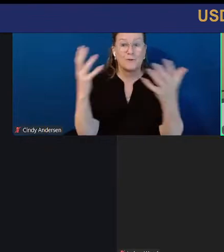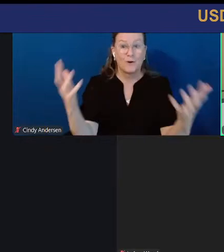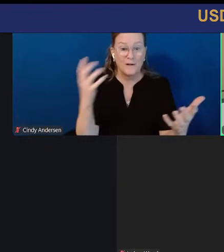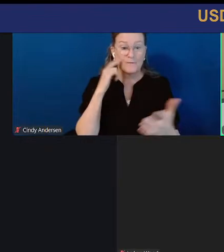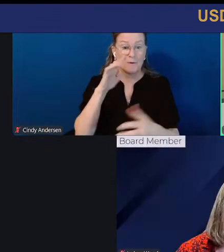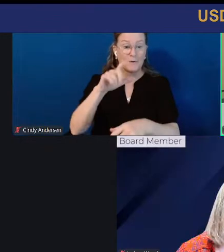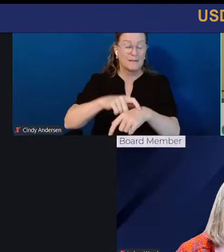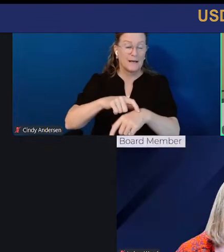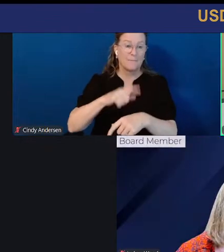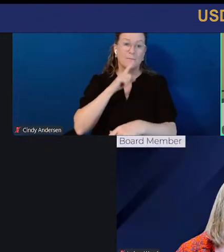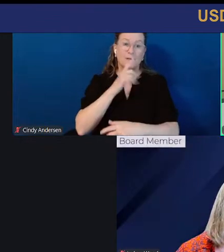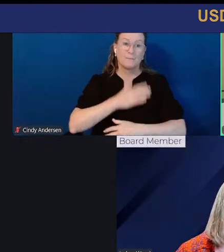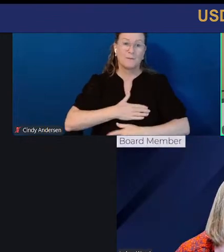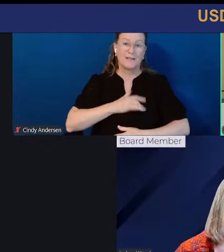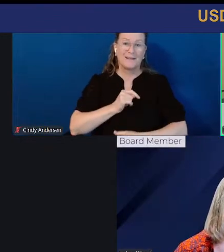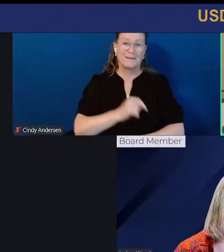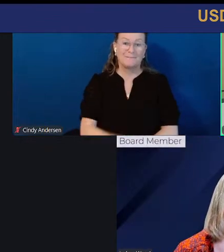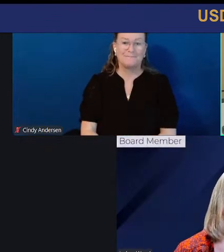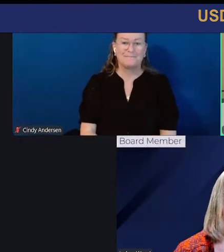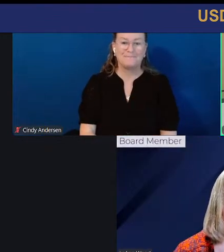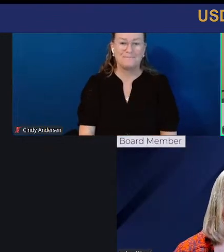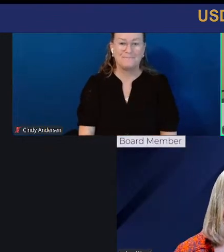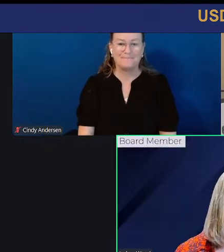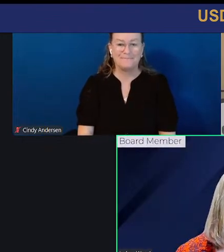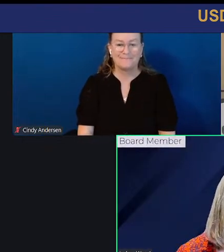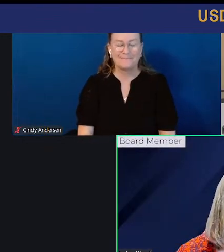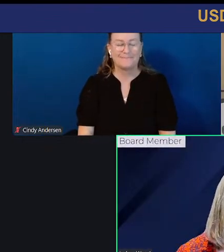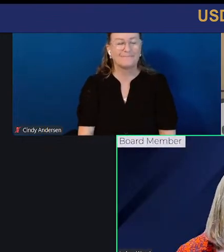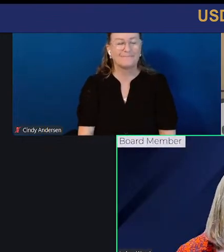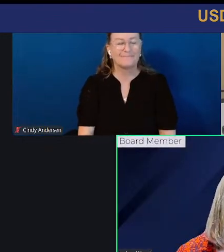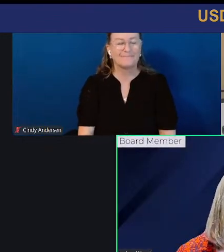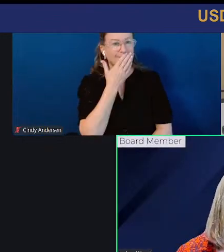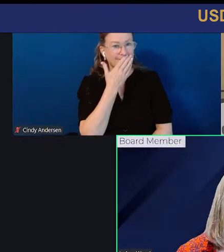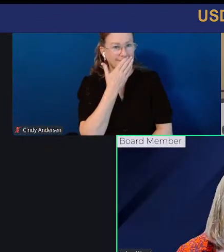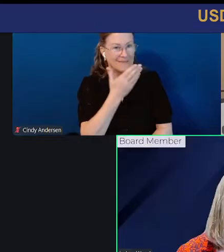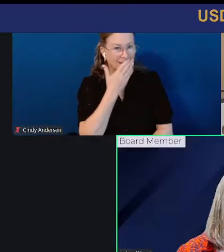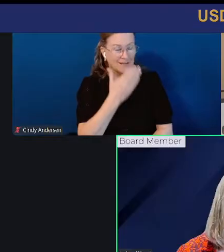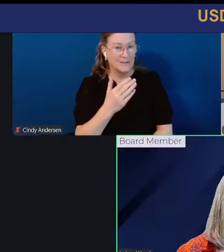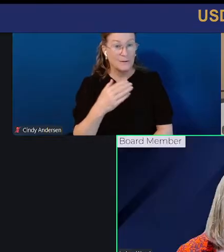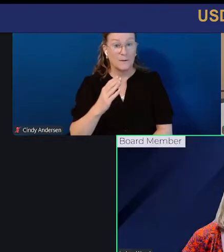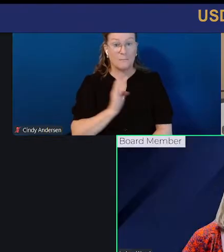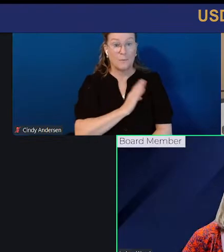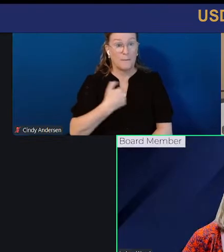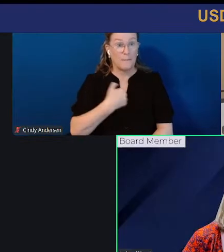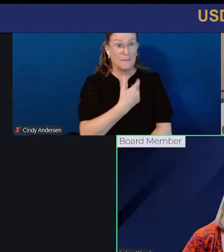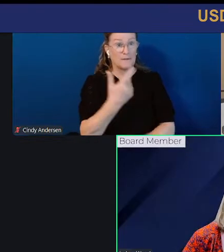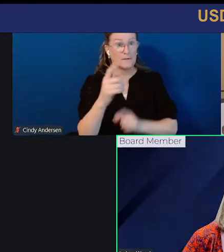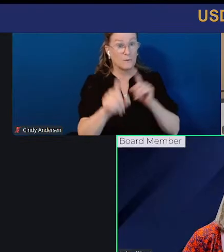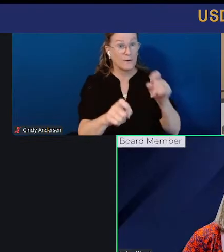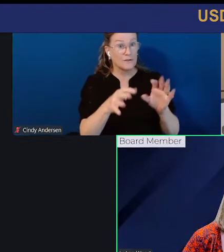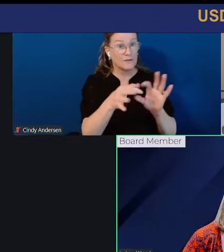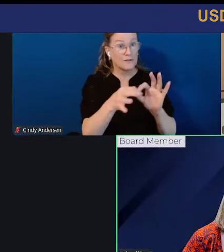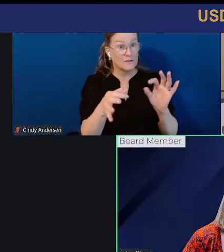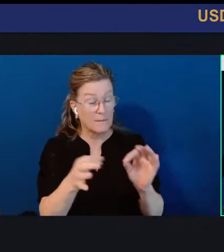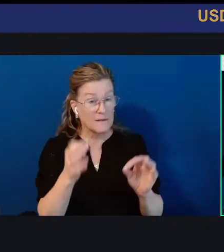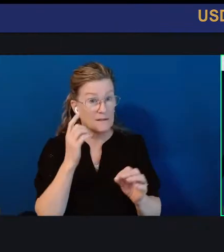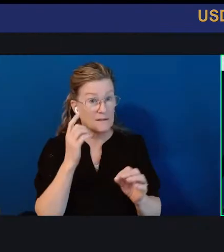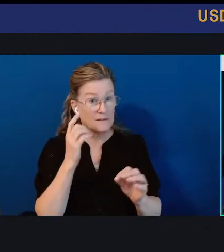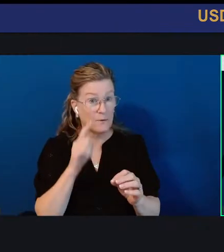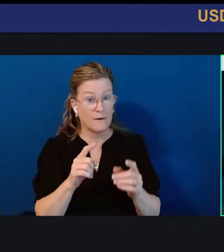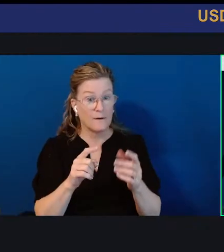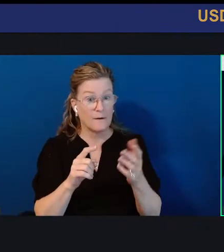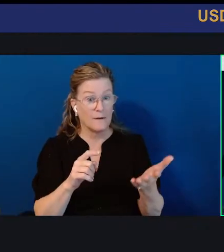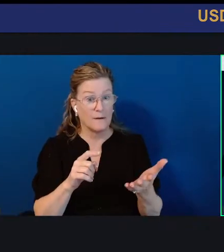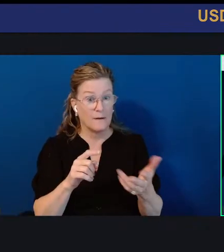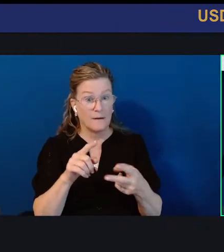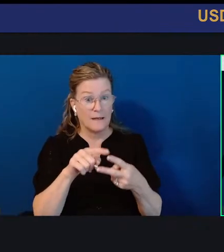your time. I really appreciate it. Thank you. Board members, any questions or comments